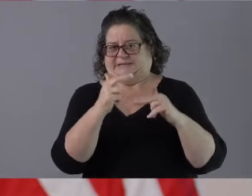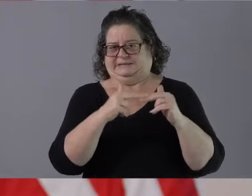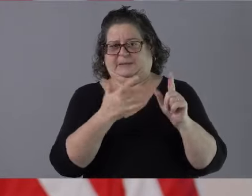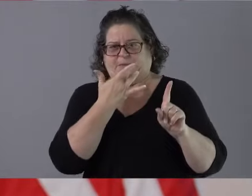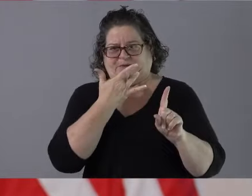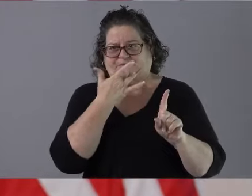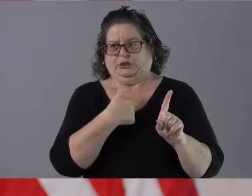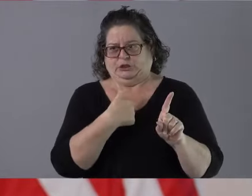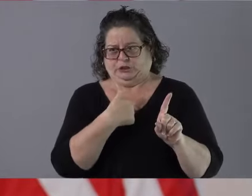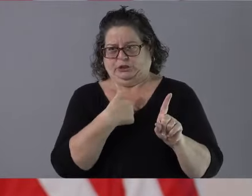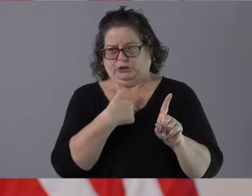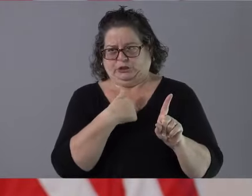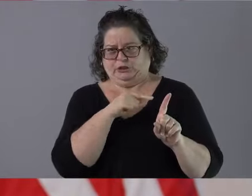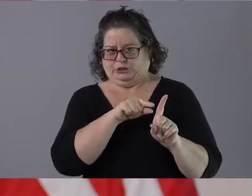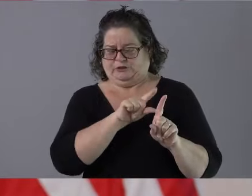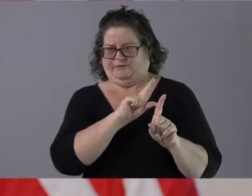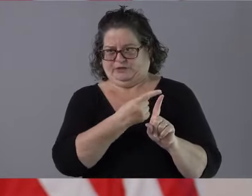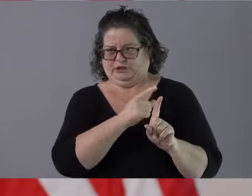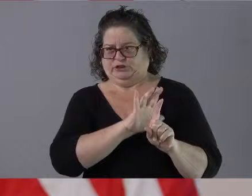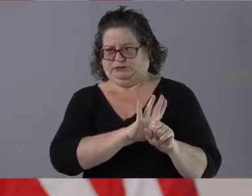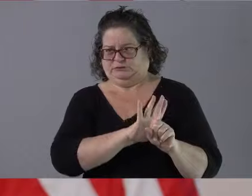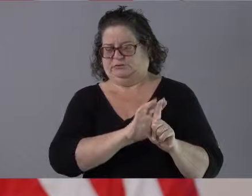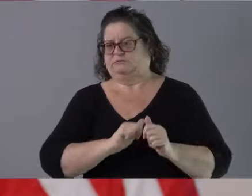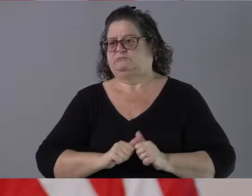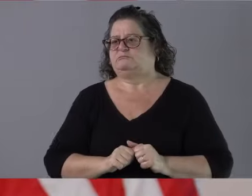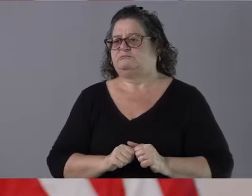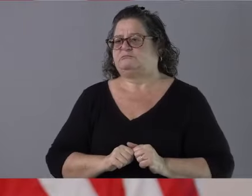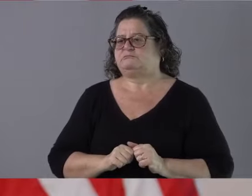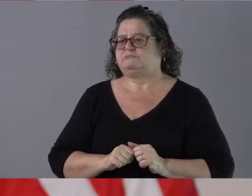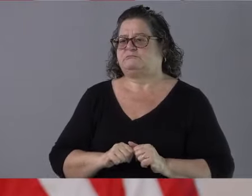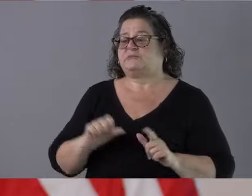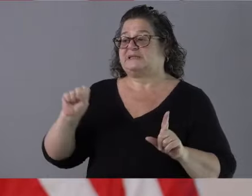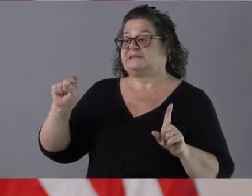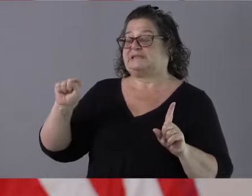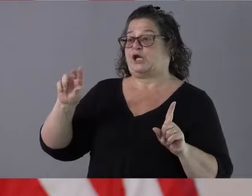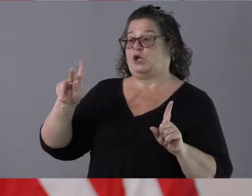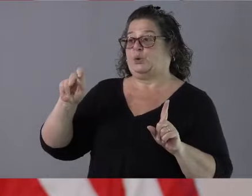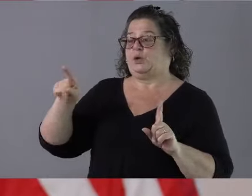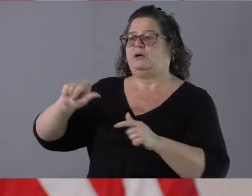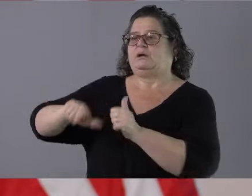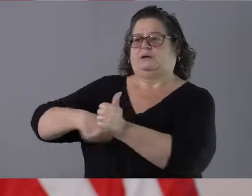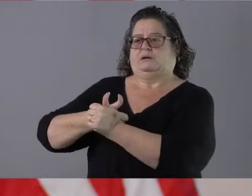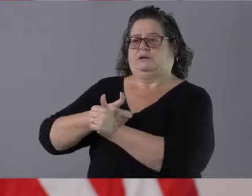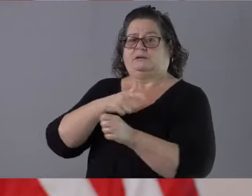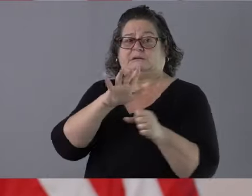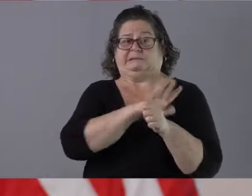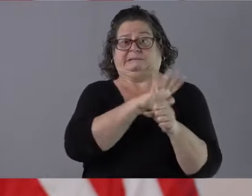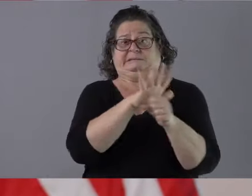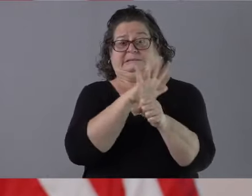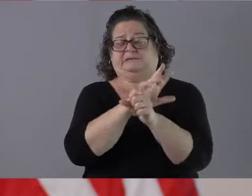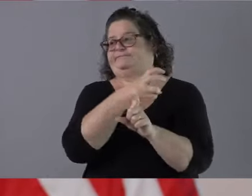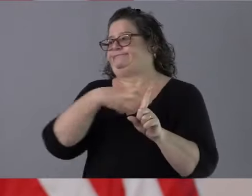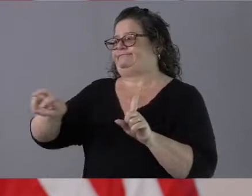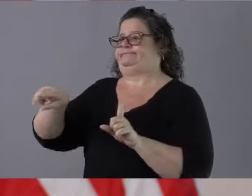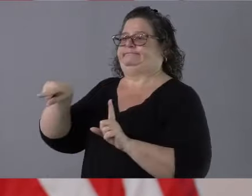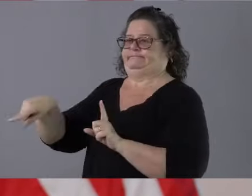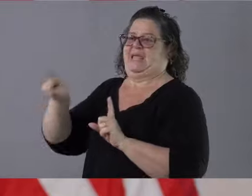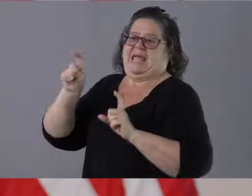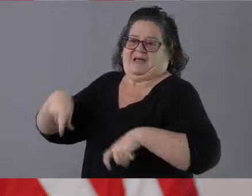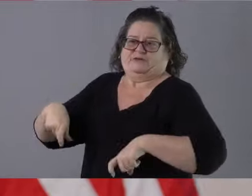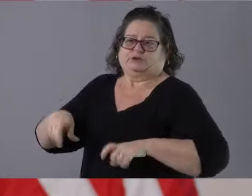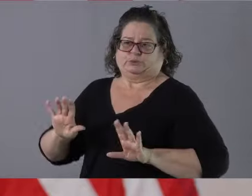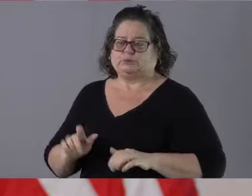first option. However, we do always have St. Luke's if that is needed. So that's where we're planning right now. For the testing,